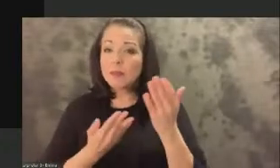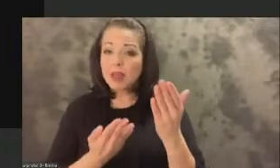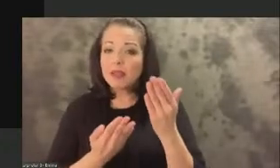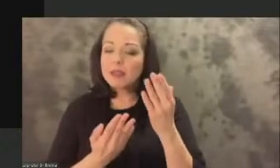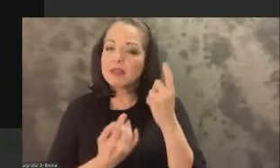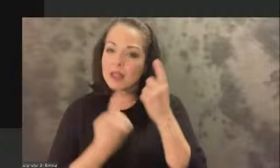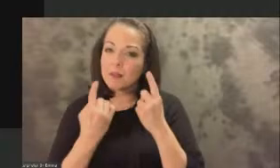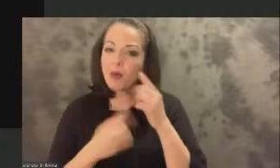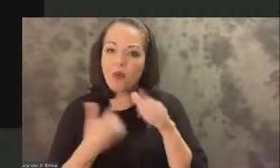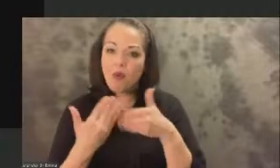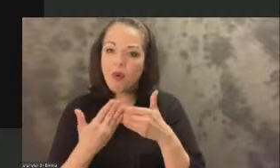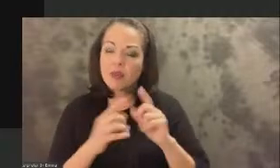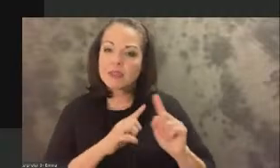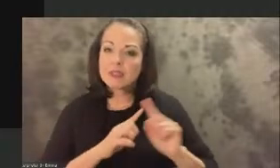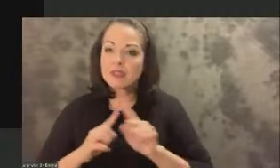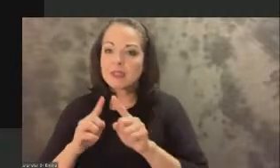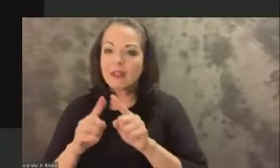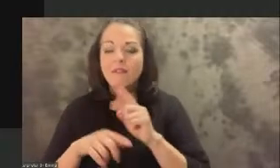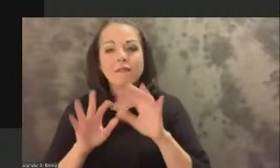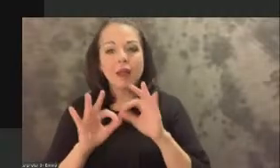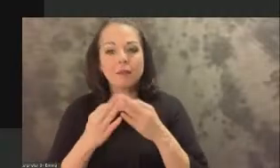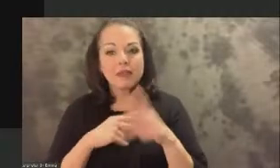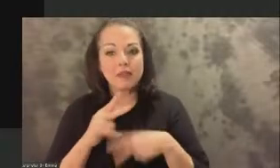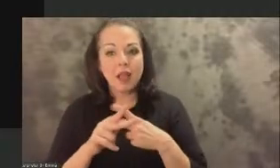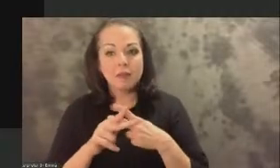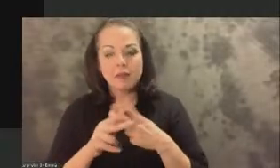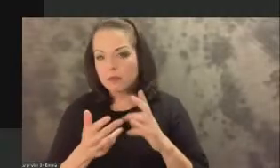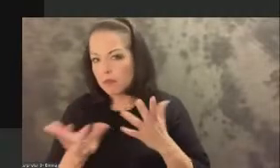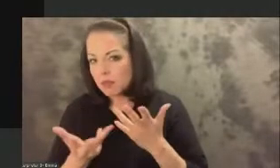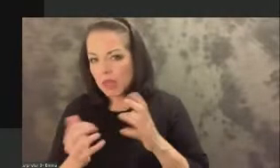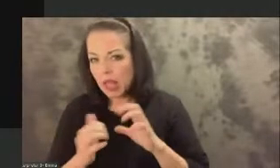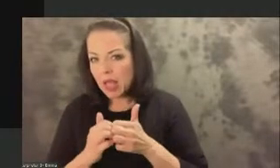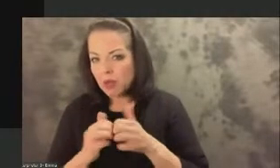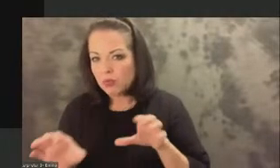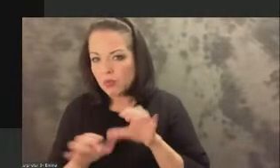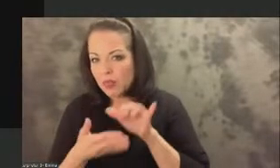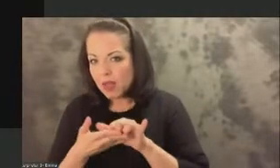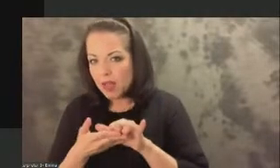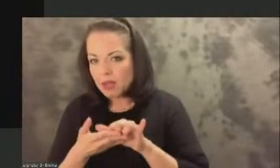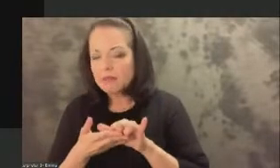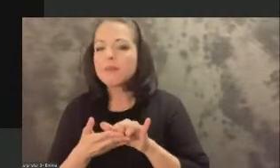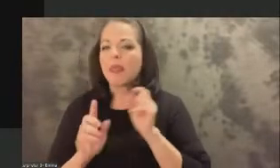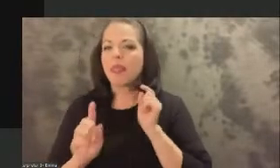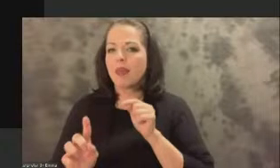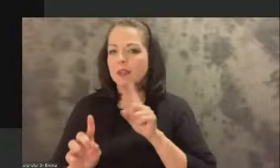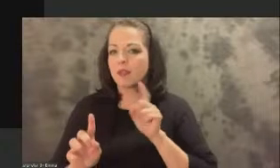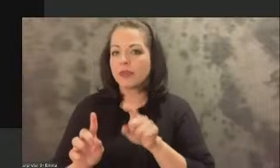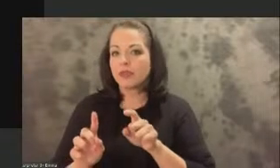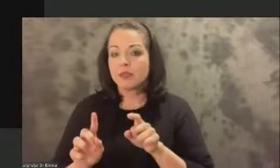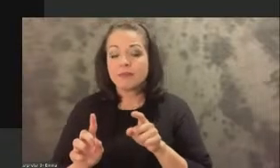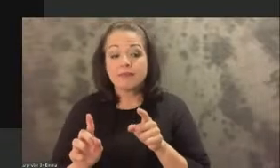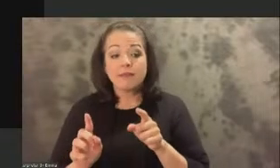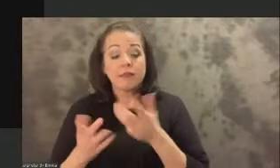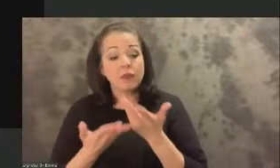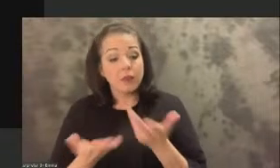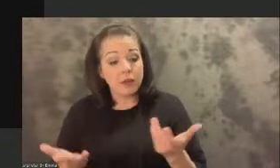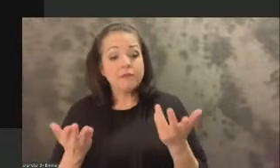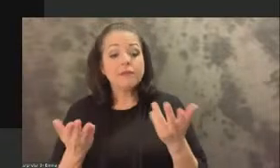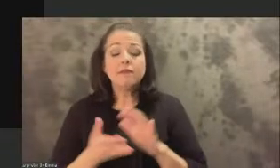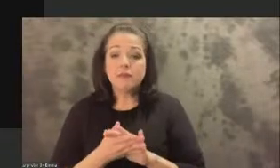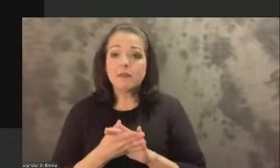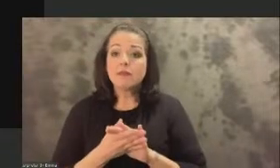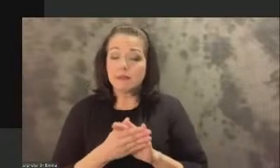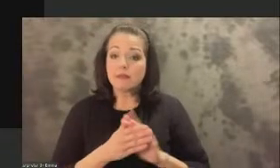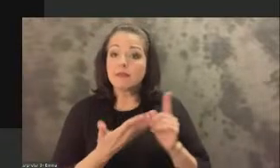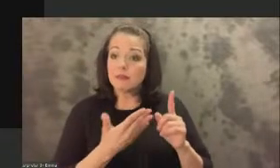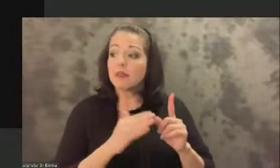all family types. So how do you go about doing that is the question. Well, the Elementary